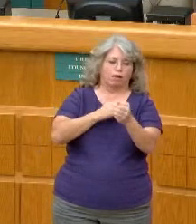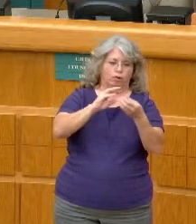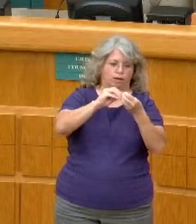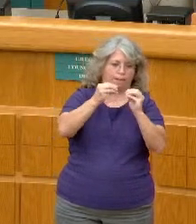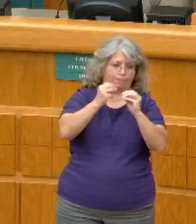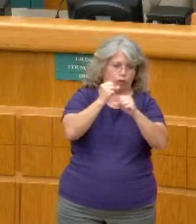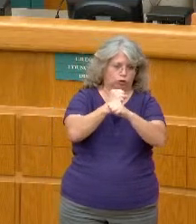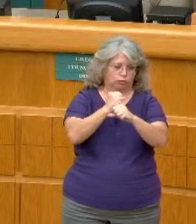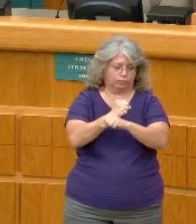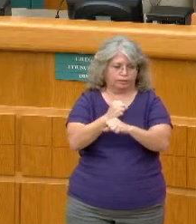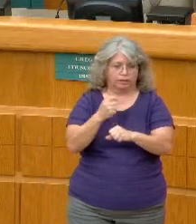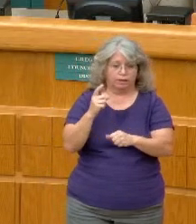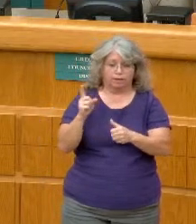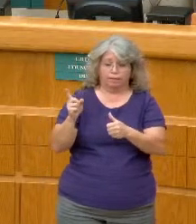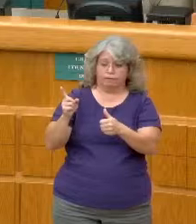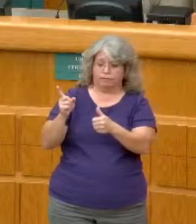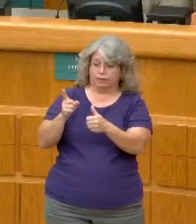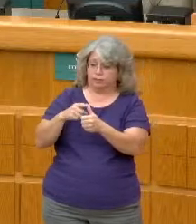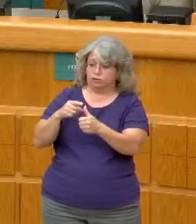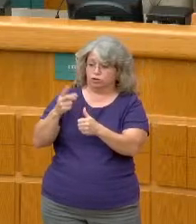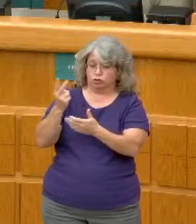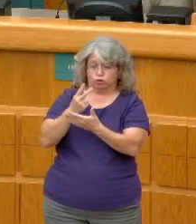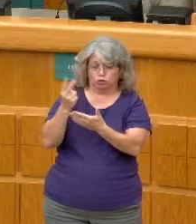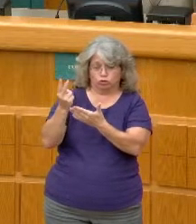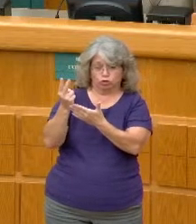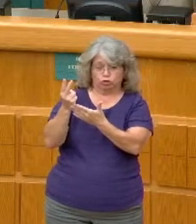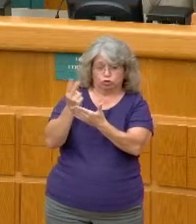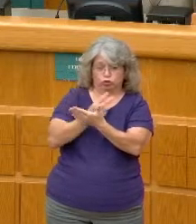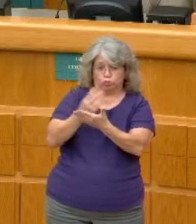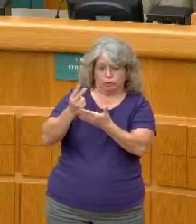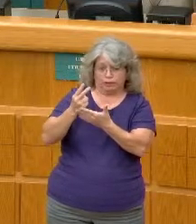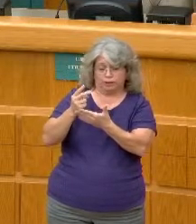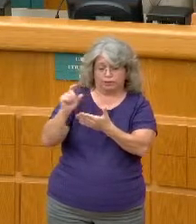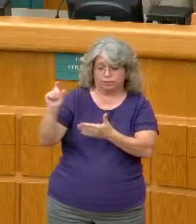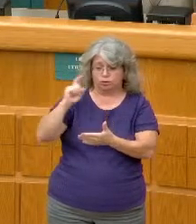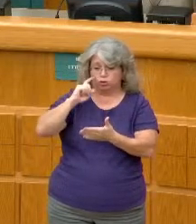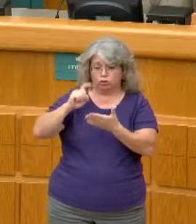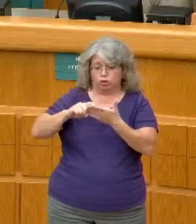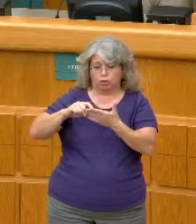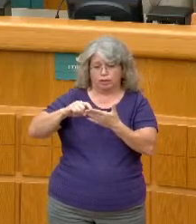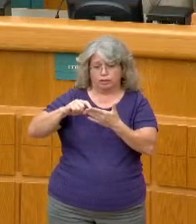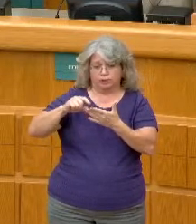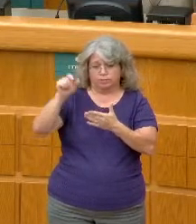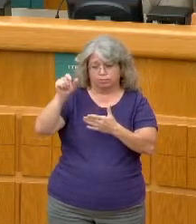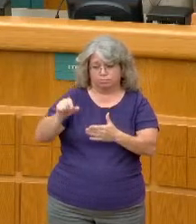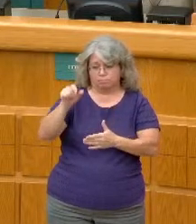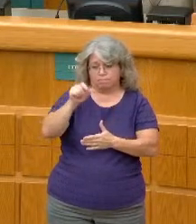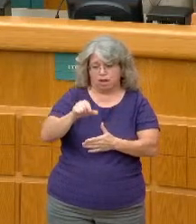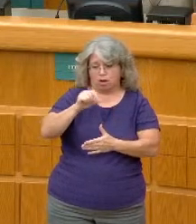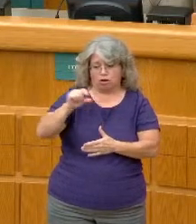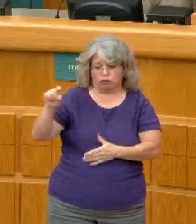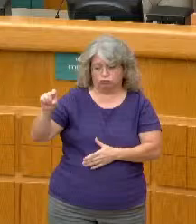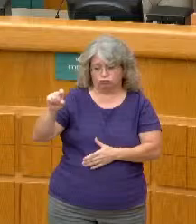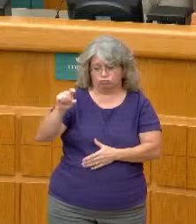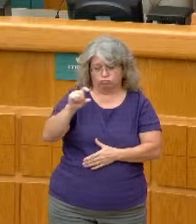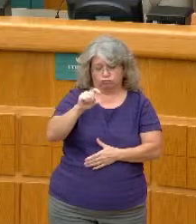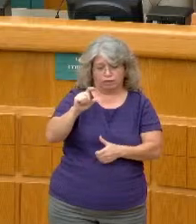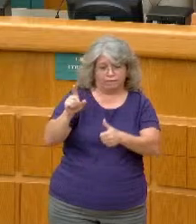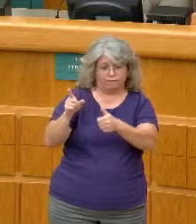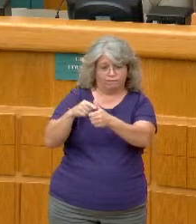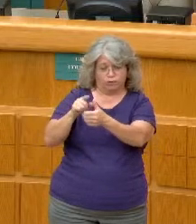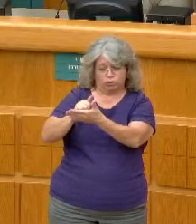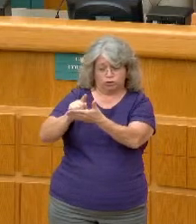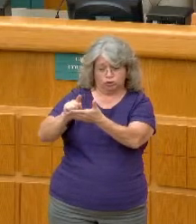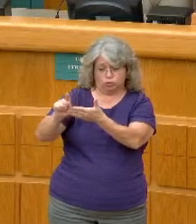County COVID-19 statistics. For the first 2 weeks, you can see the bar graph on the right of me. And